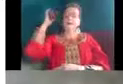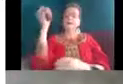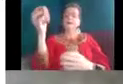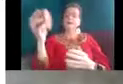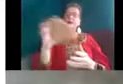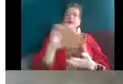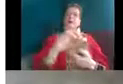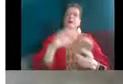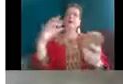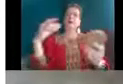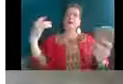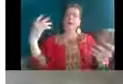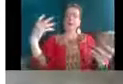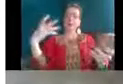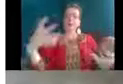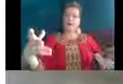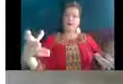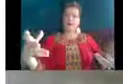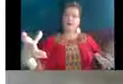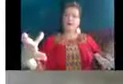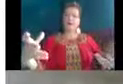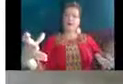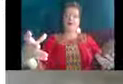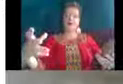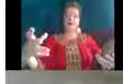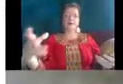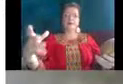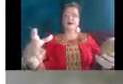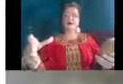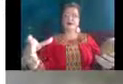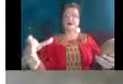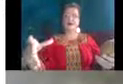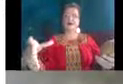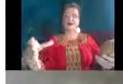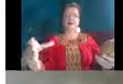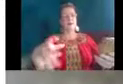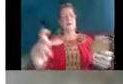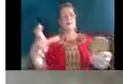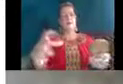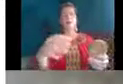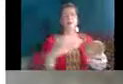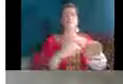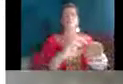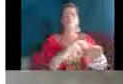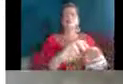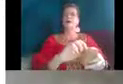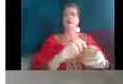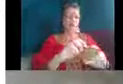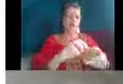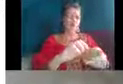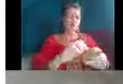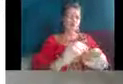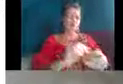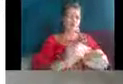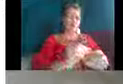that and it sends a current to the lifeline and the lifeline activates and then you'll hear through the